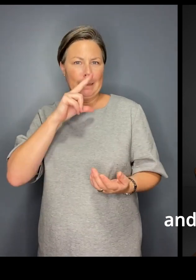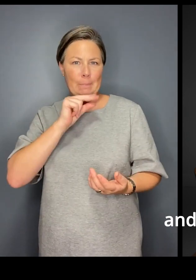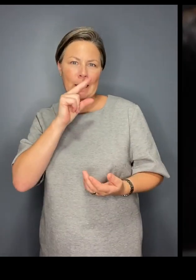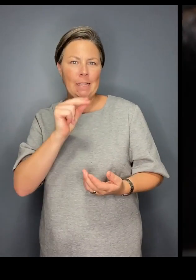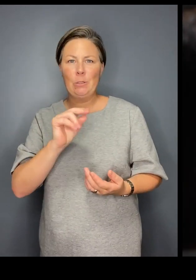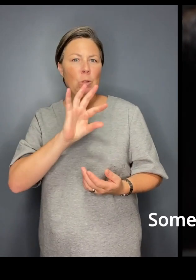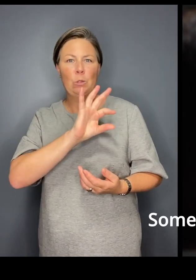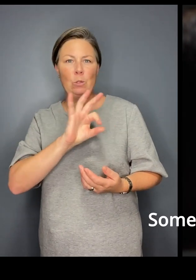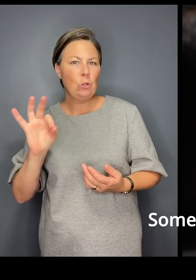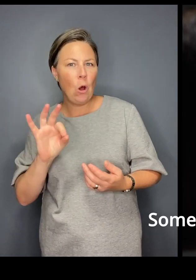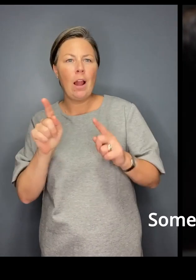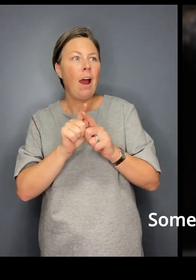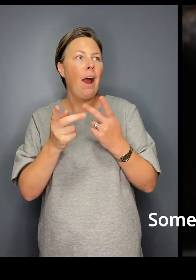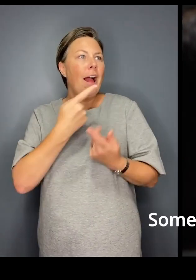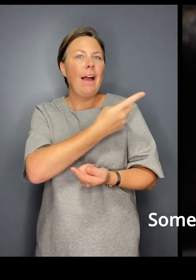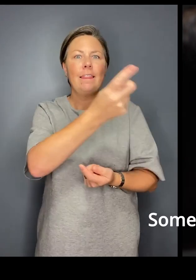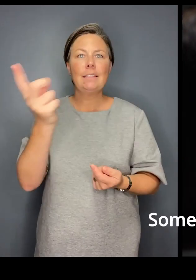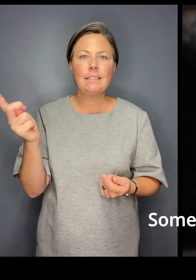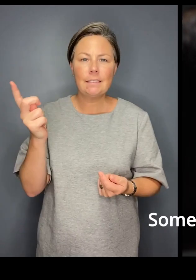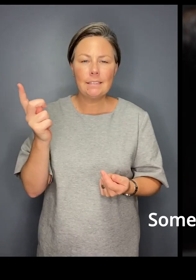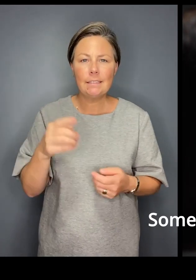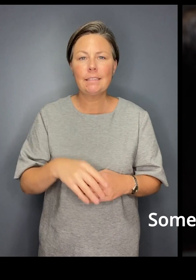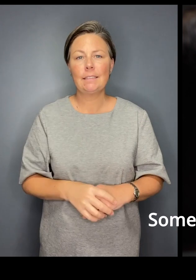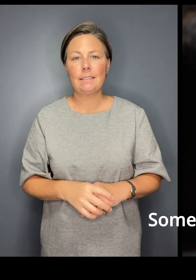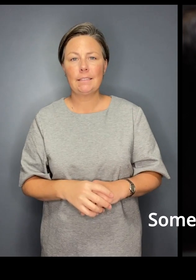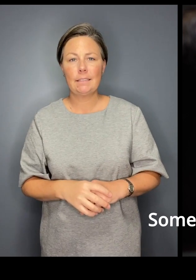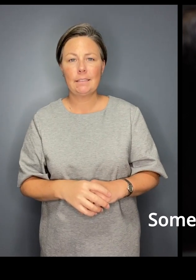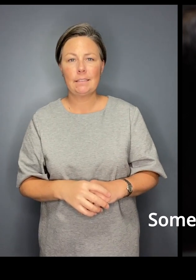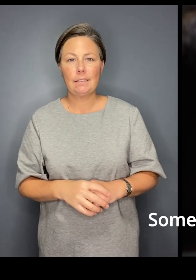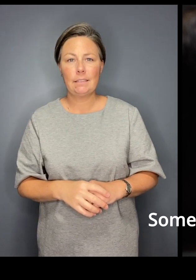speech. Some staff may